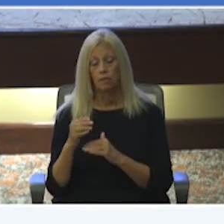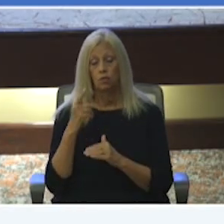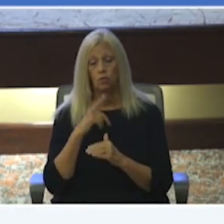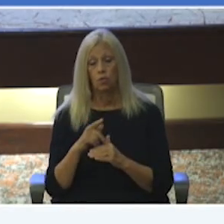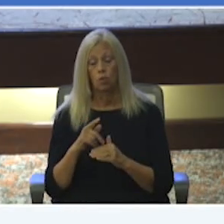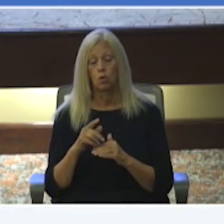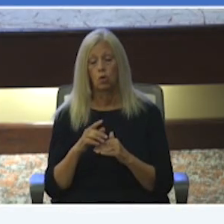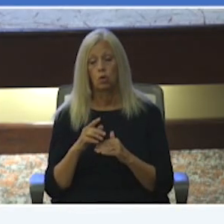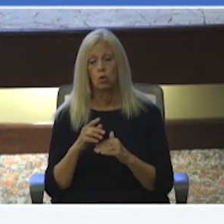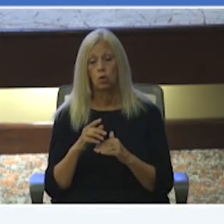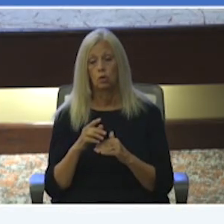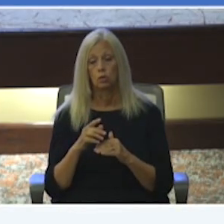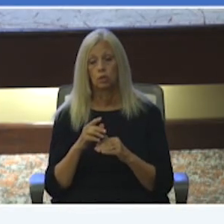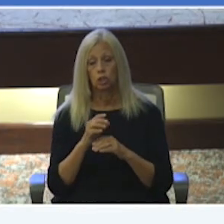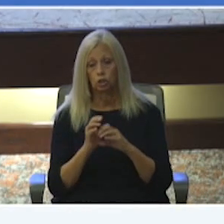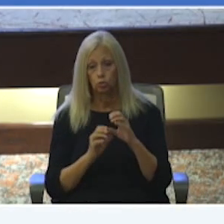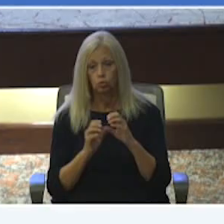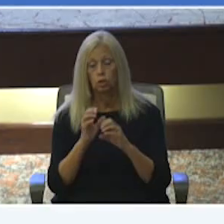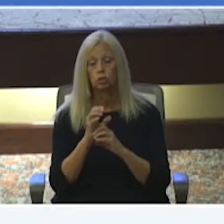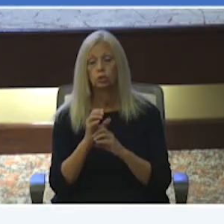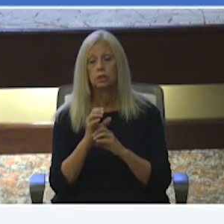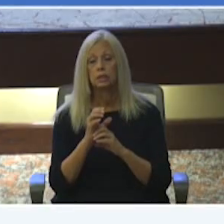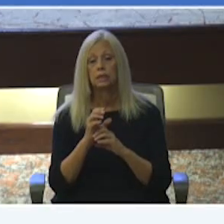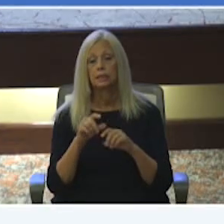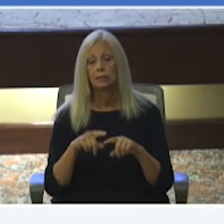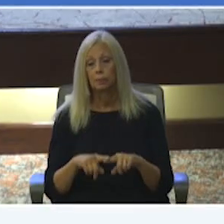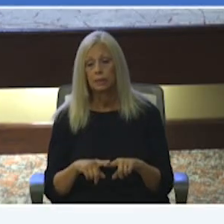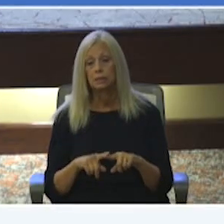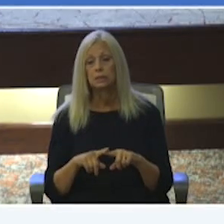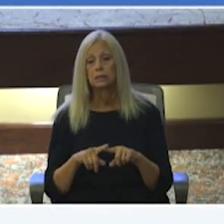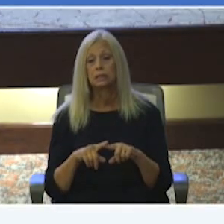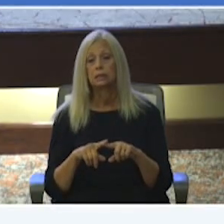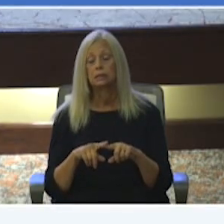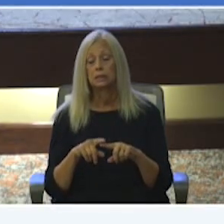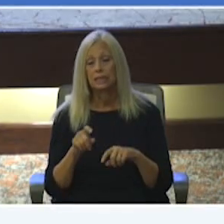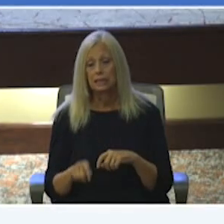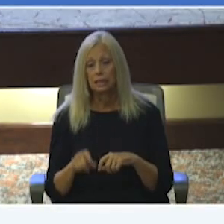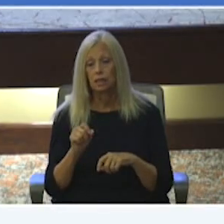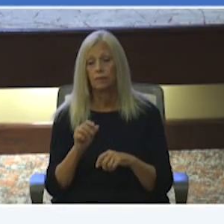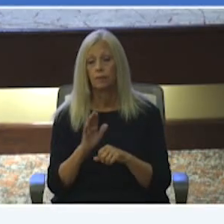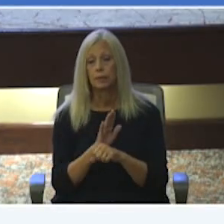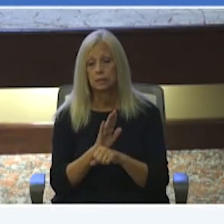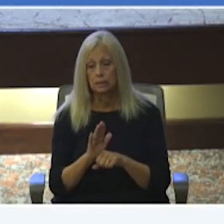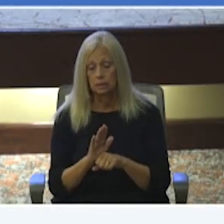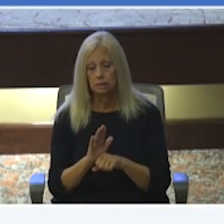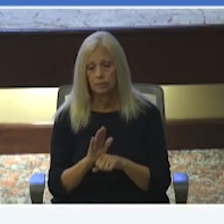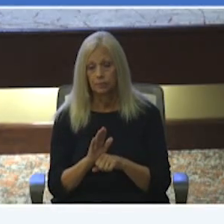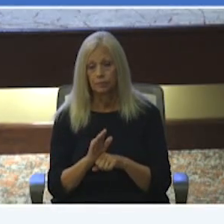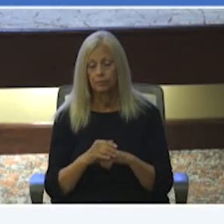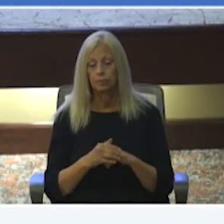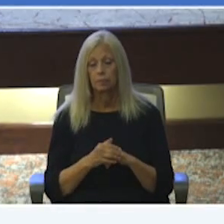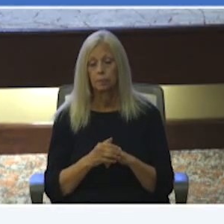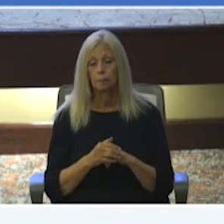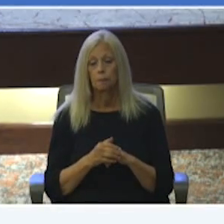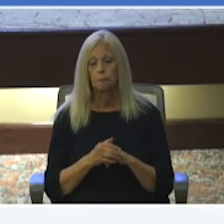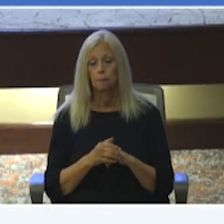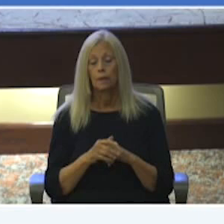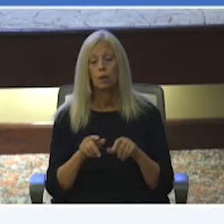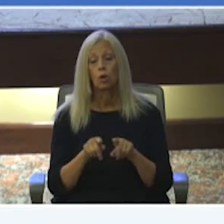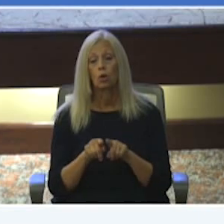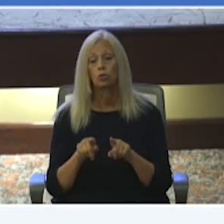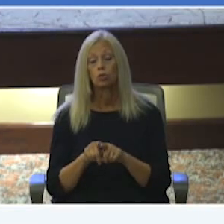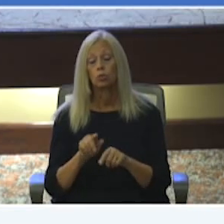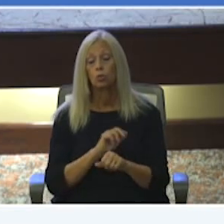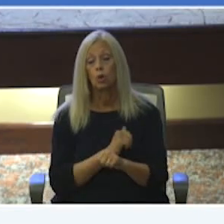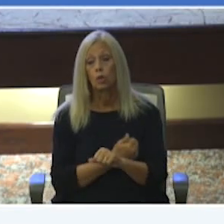construction, depending on the need of the business. We've also put in some authority for the building